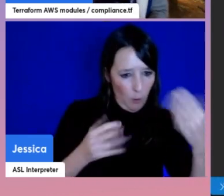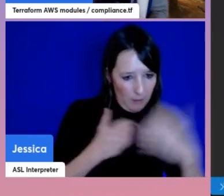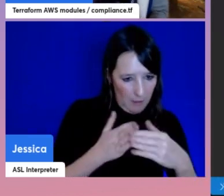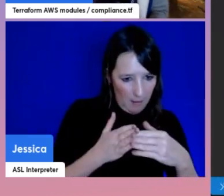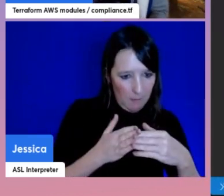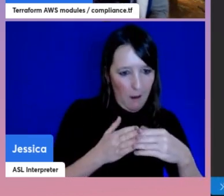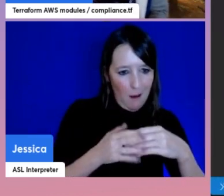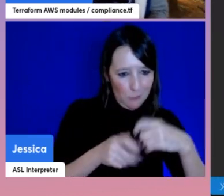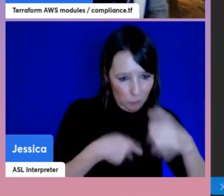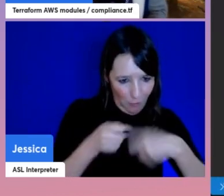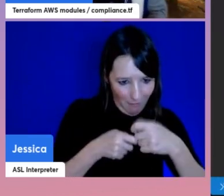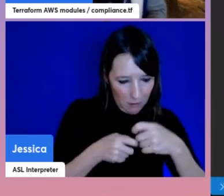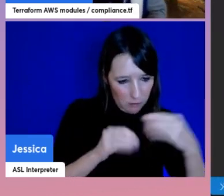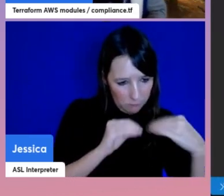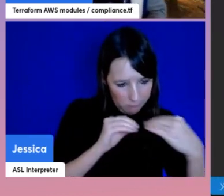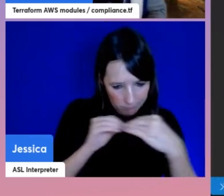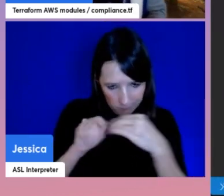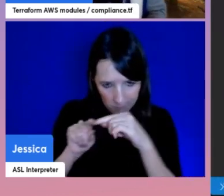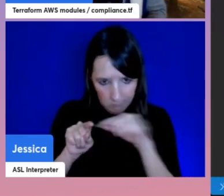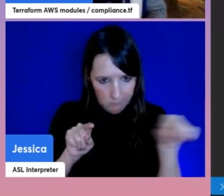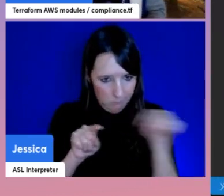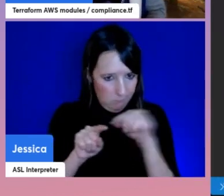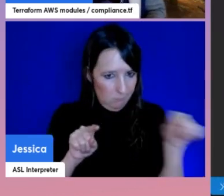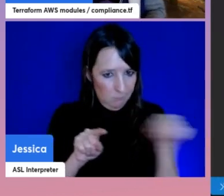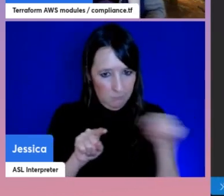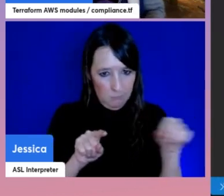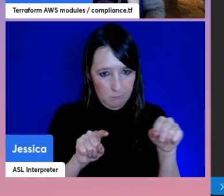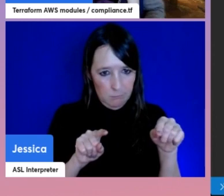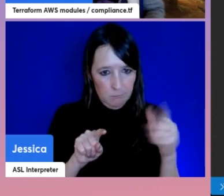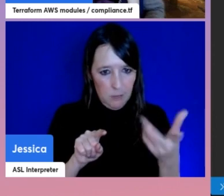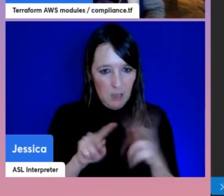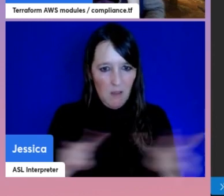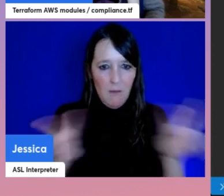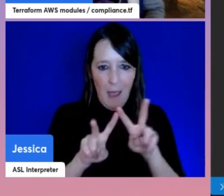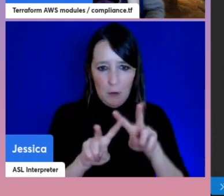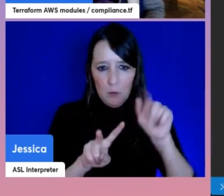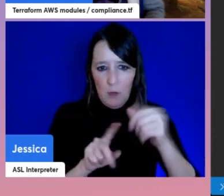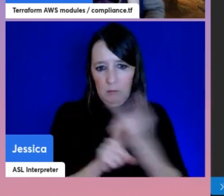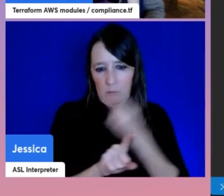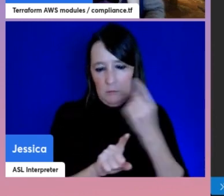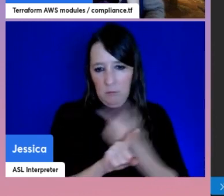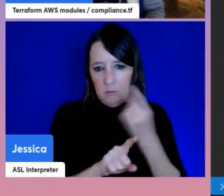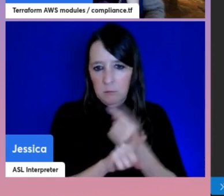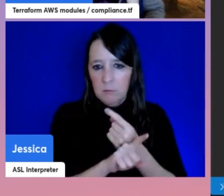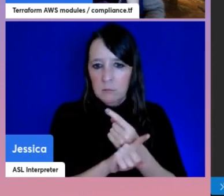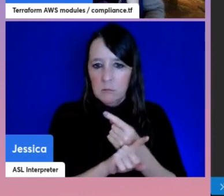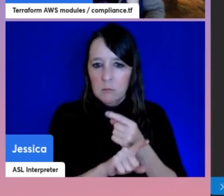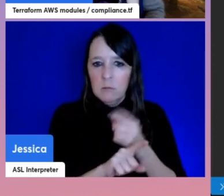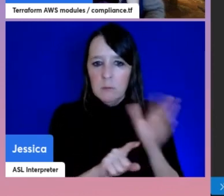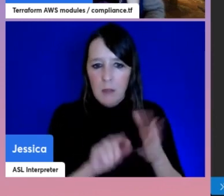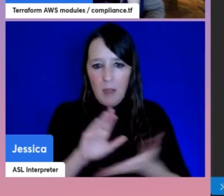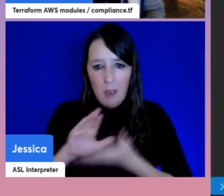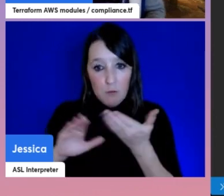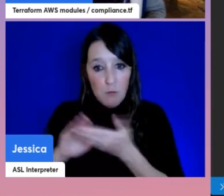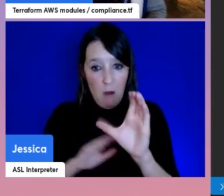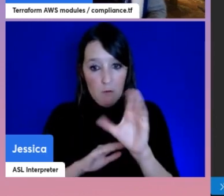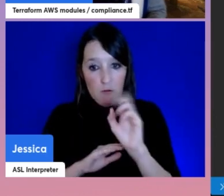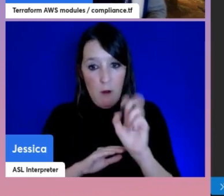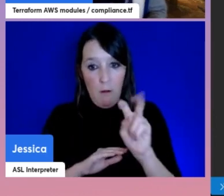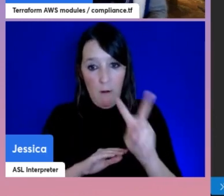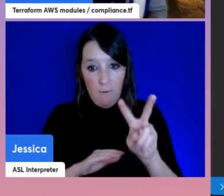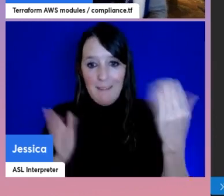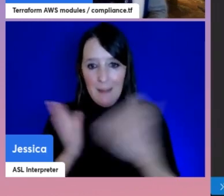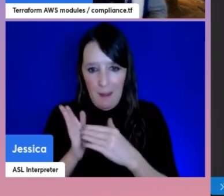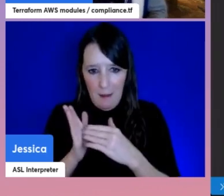one to the value which has to be, and you run checkoff again. And